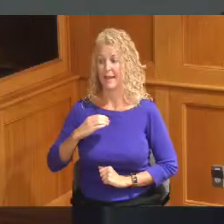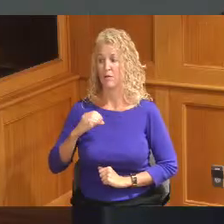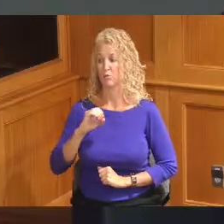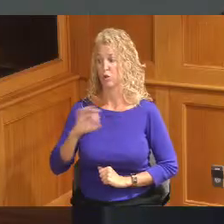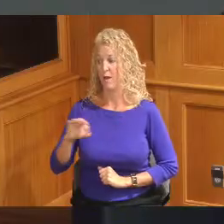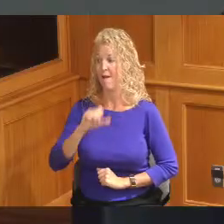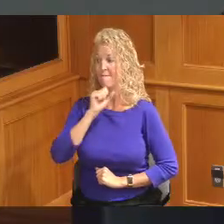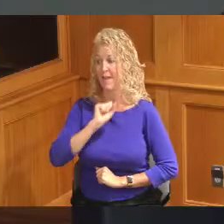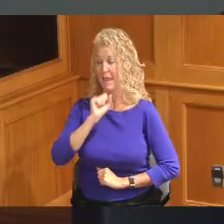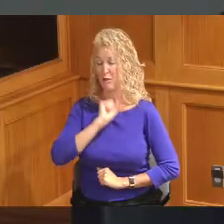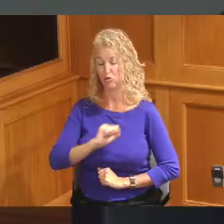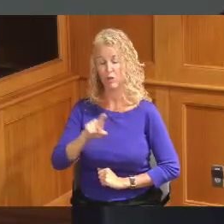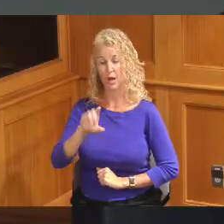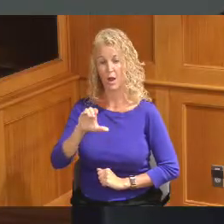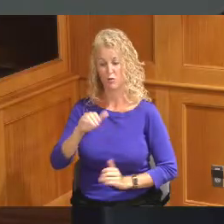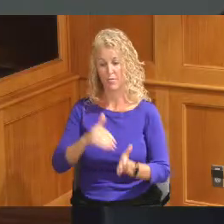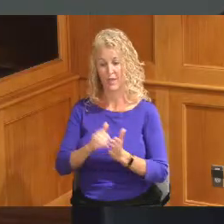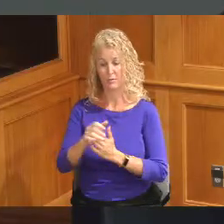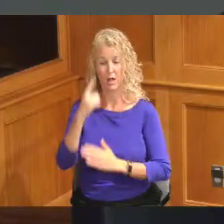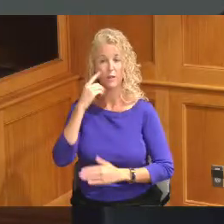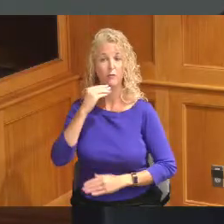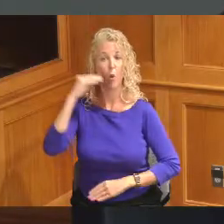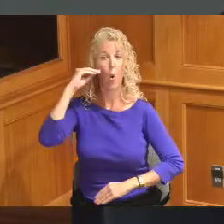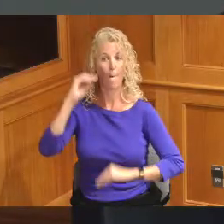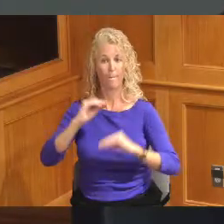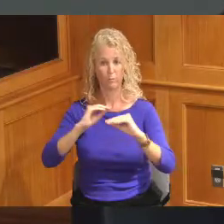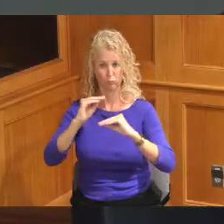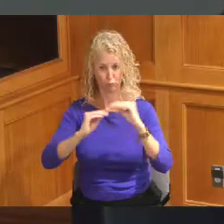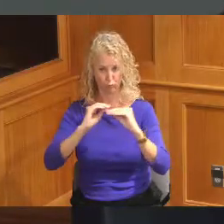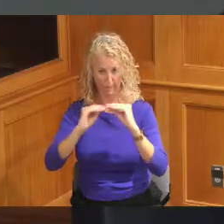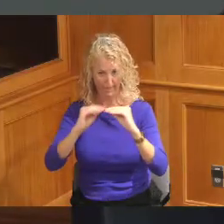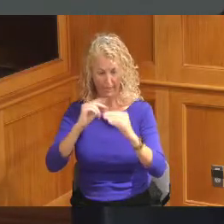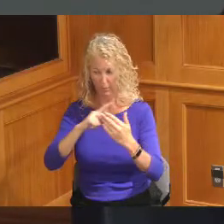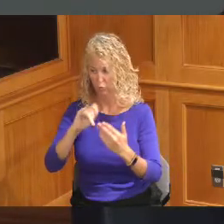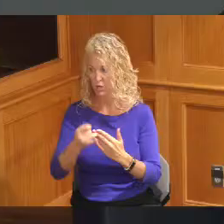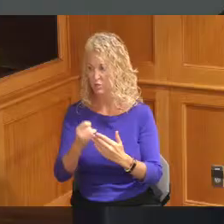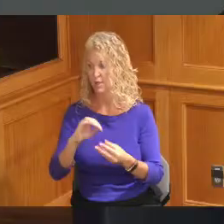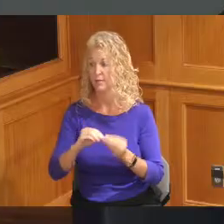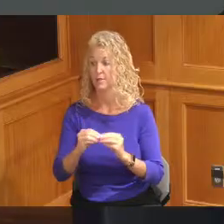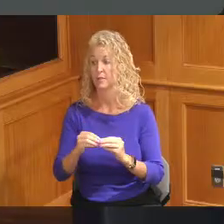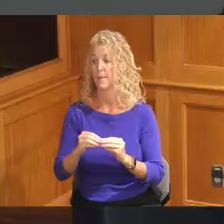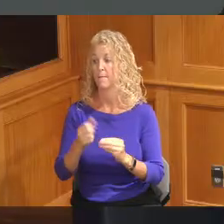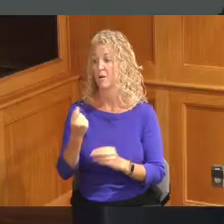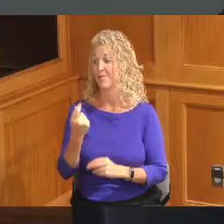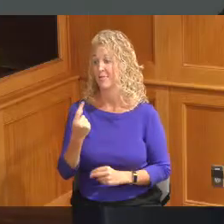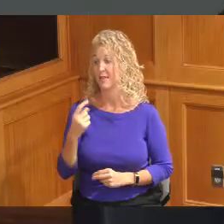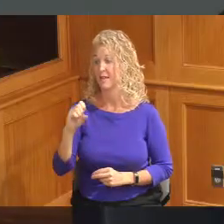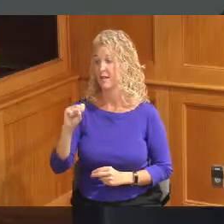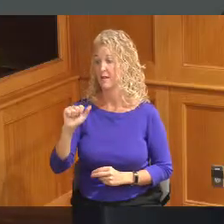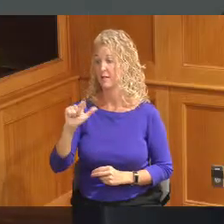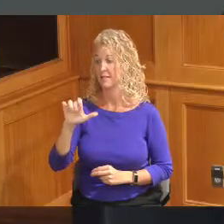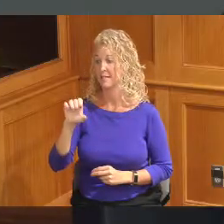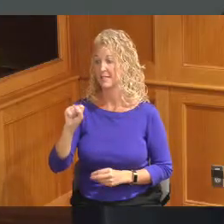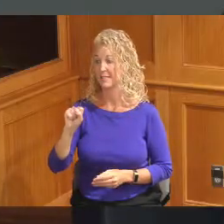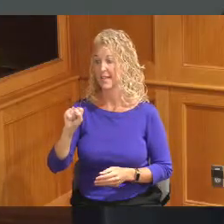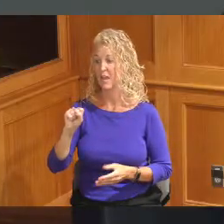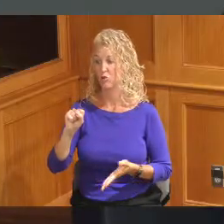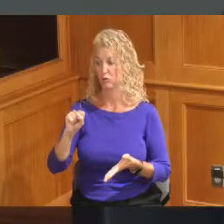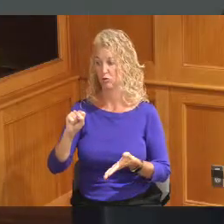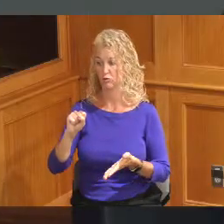home repair services at $100,000. Item 11 is a sales tax execution of a sales